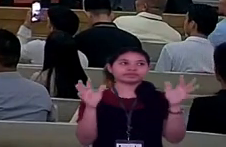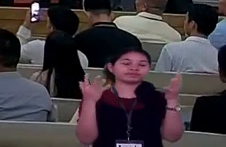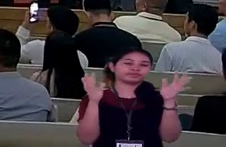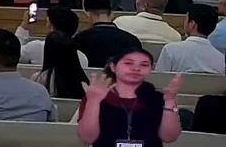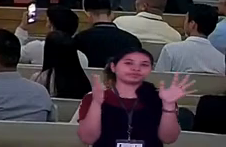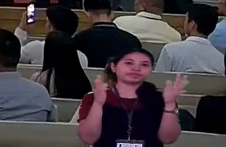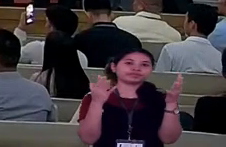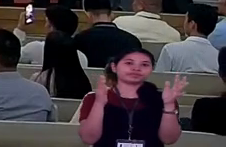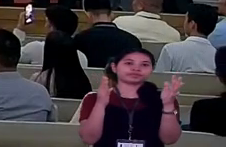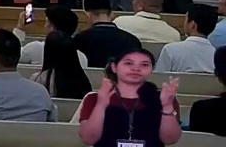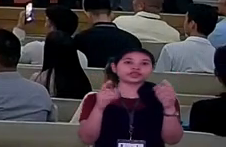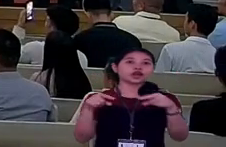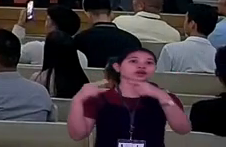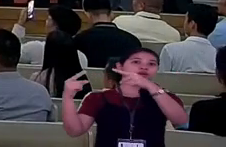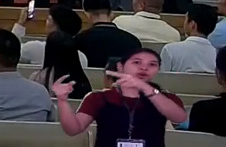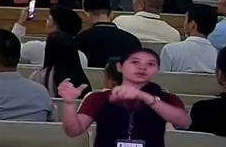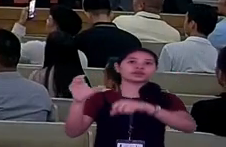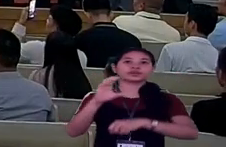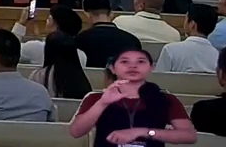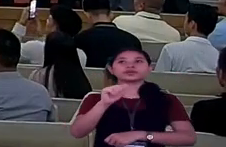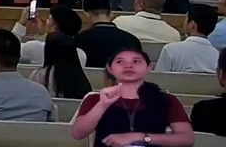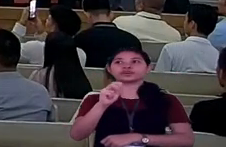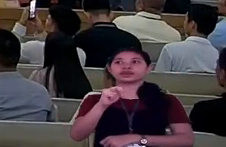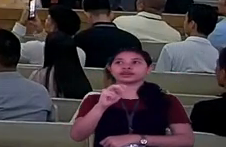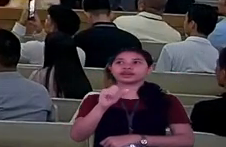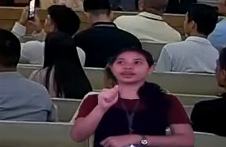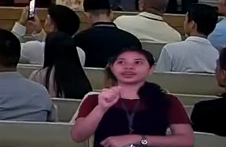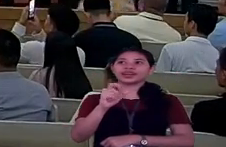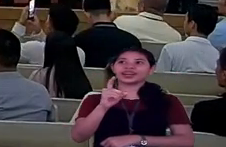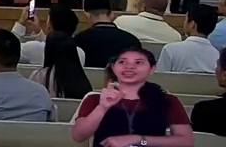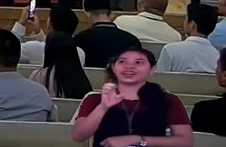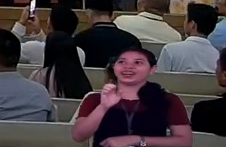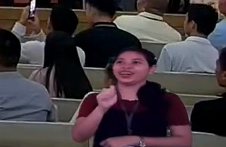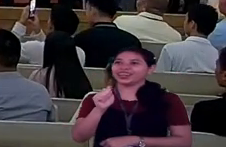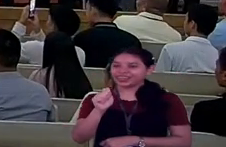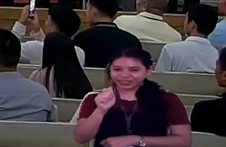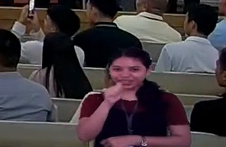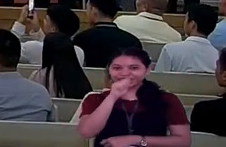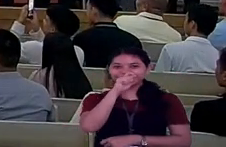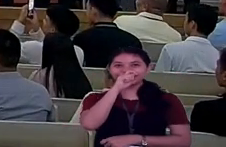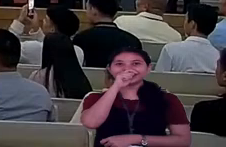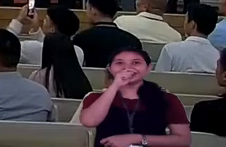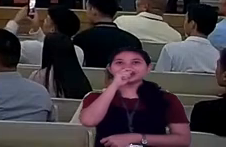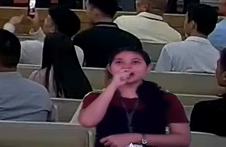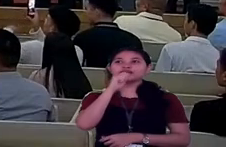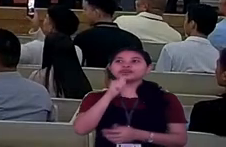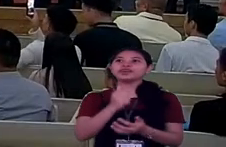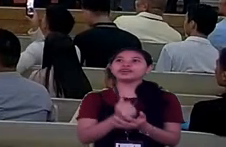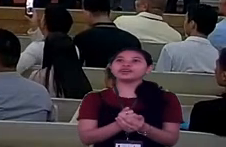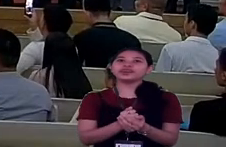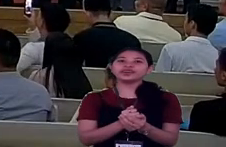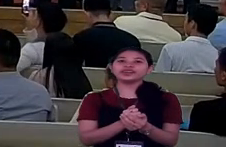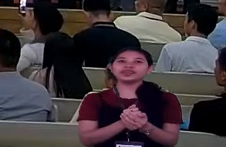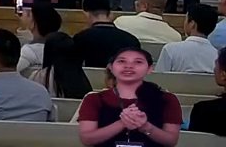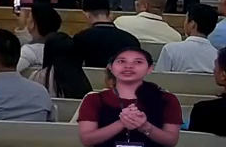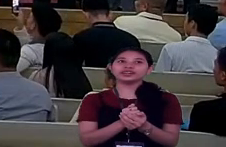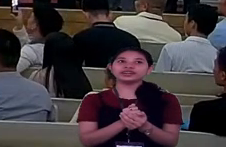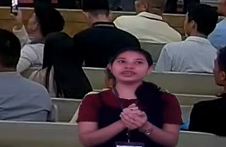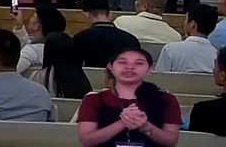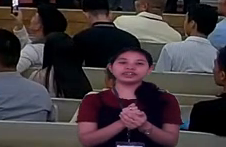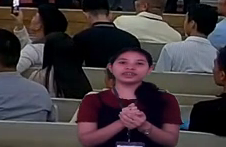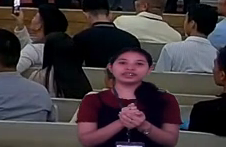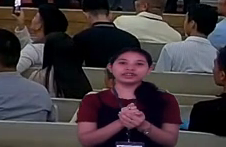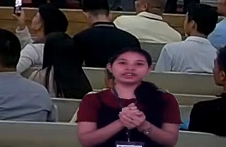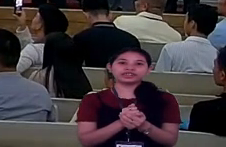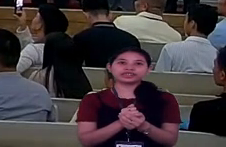Amen. Quebec, Canada. Mayobuntak sa tanan. My name is Leon Kabangenumbi. I am your missionary representative of